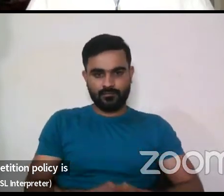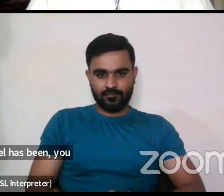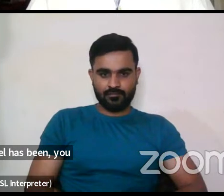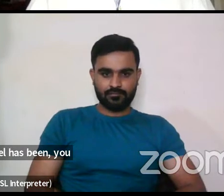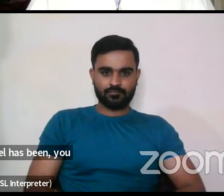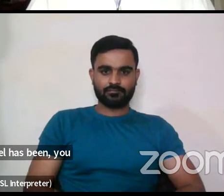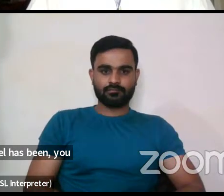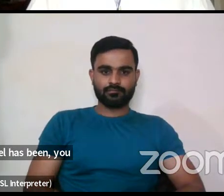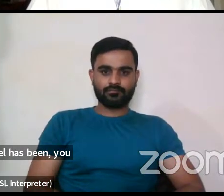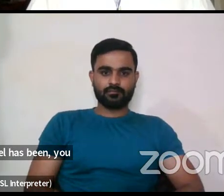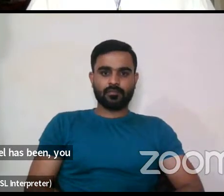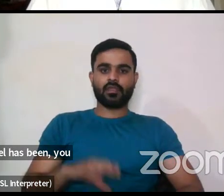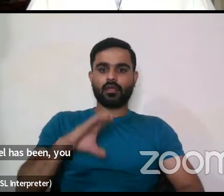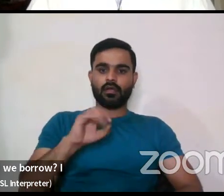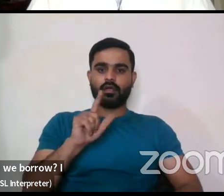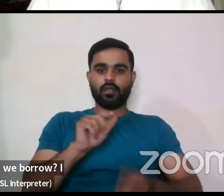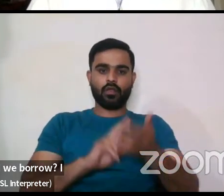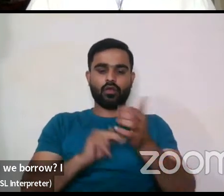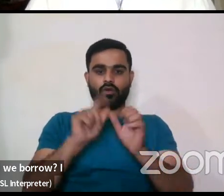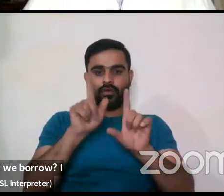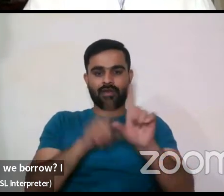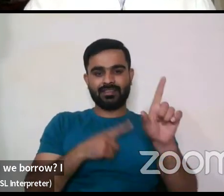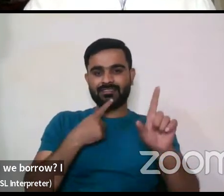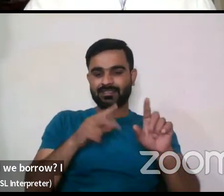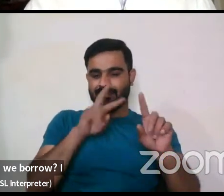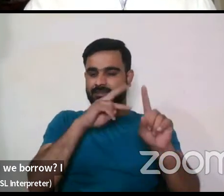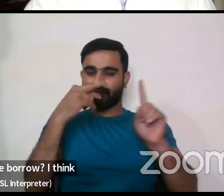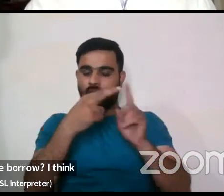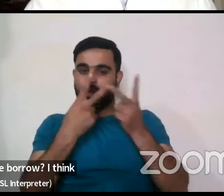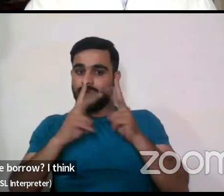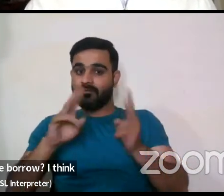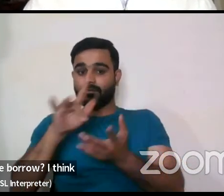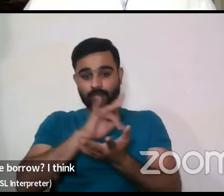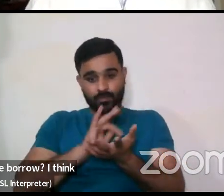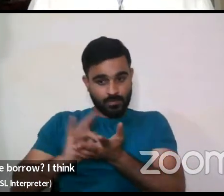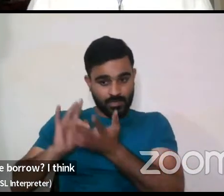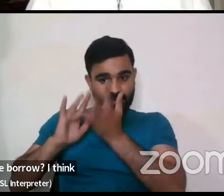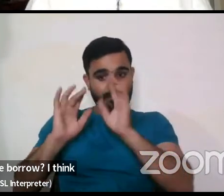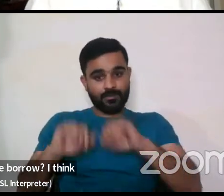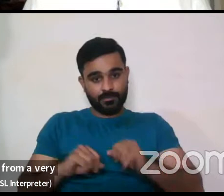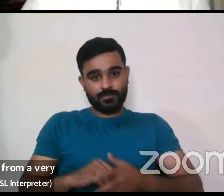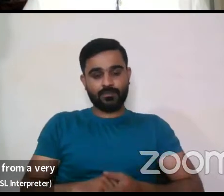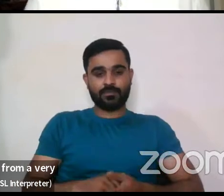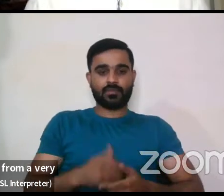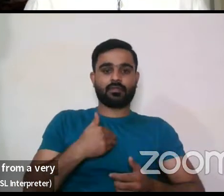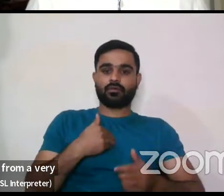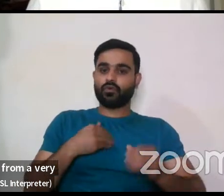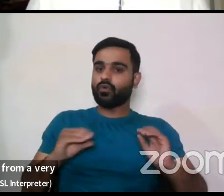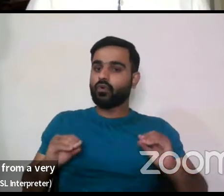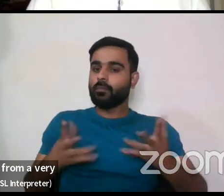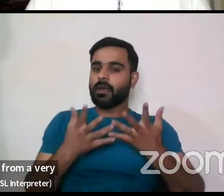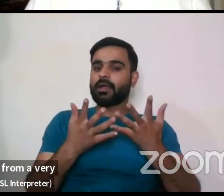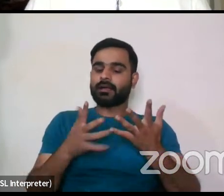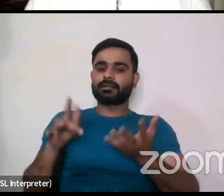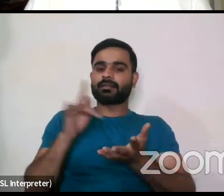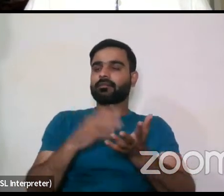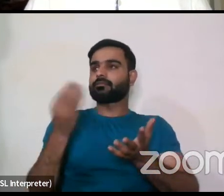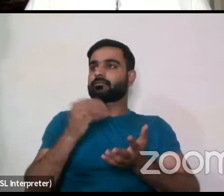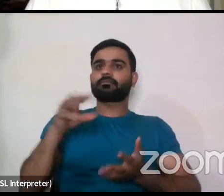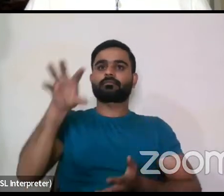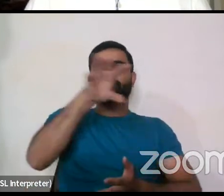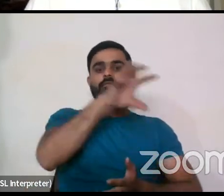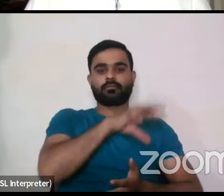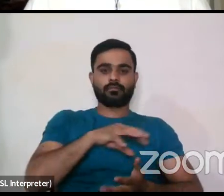the colonial aspect actually comes from a very different space also. I think when we became sovereign states, we wanted